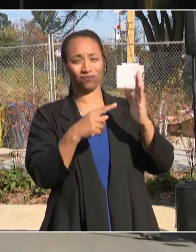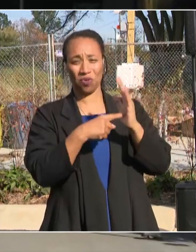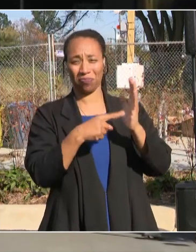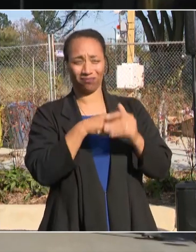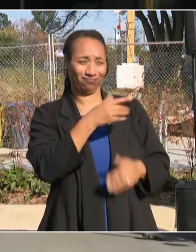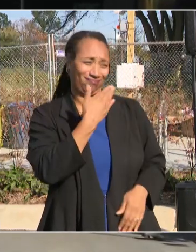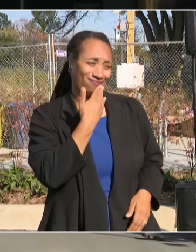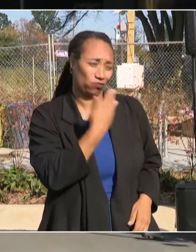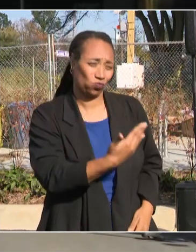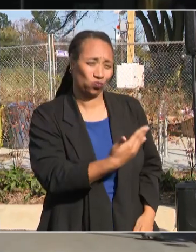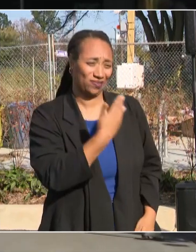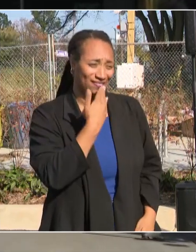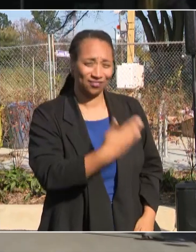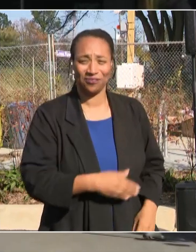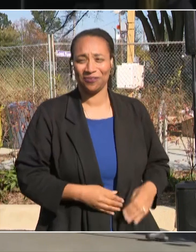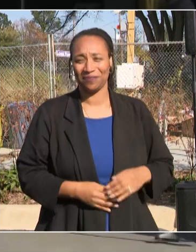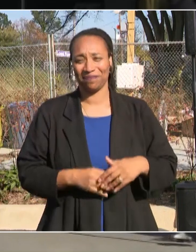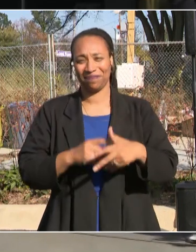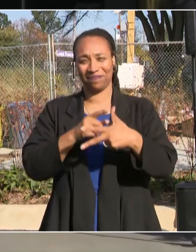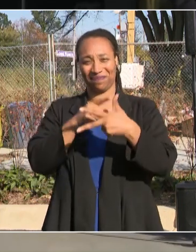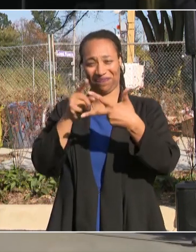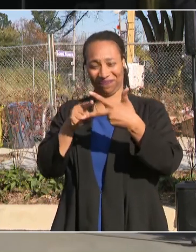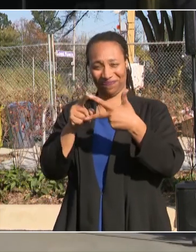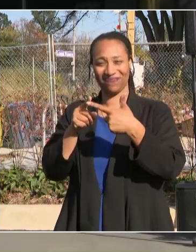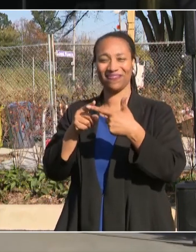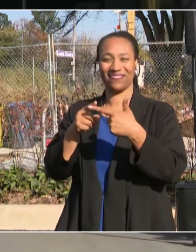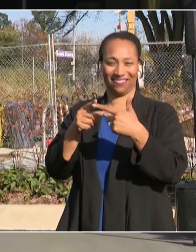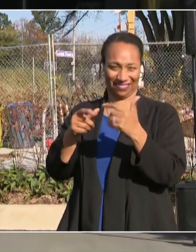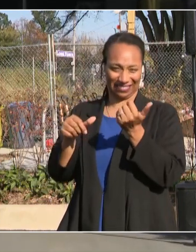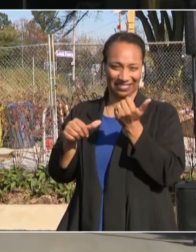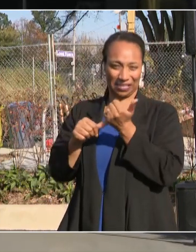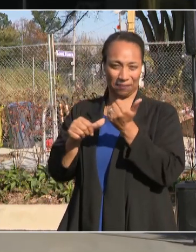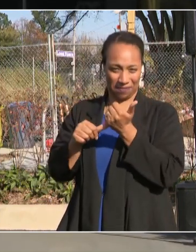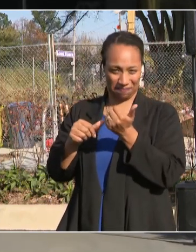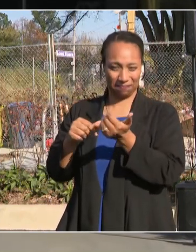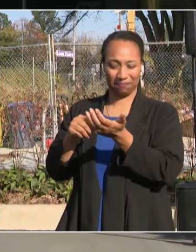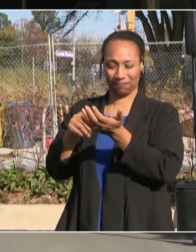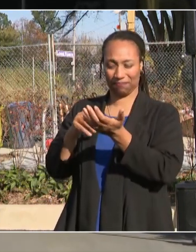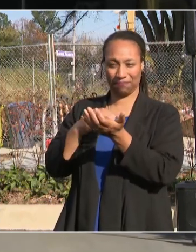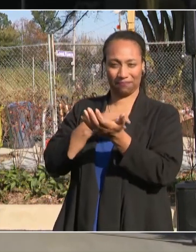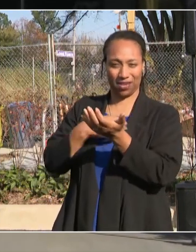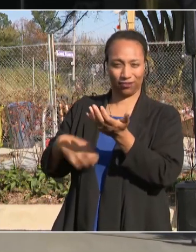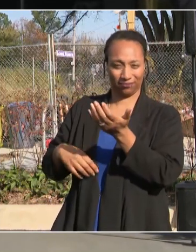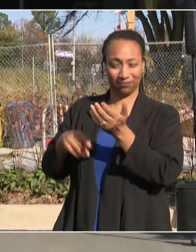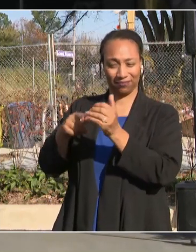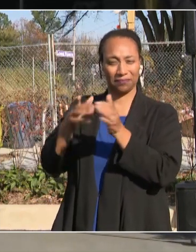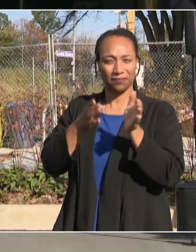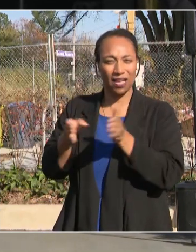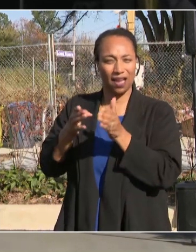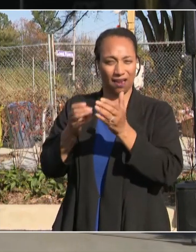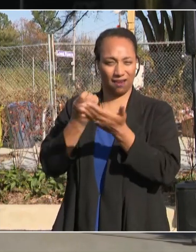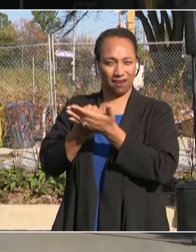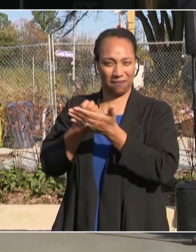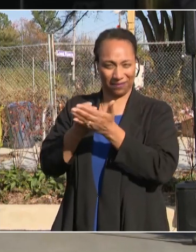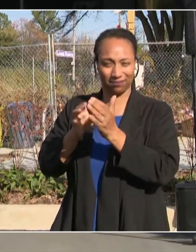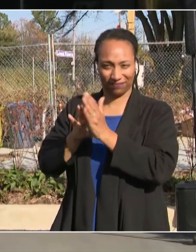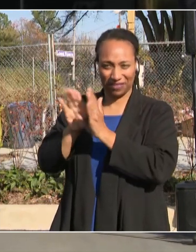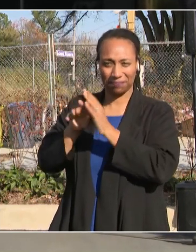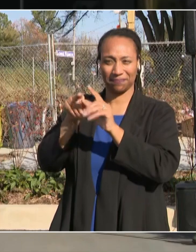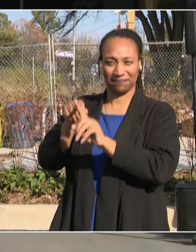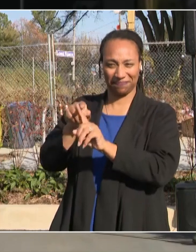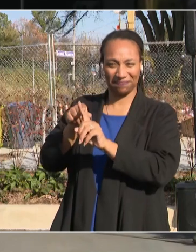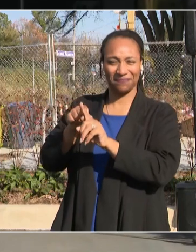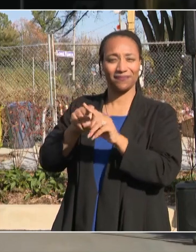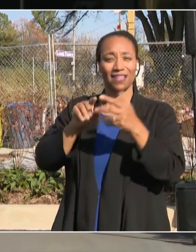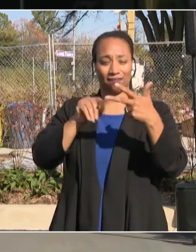To the Deputy Mayor's Office of Planning and Economic Development, it always goes without saying that our development partner, the Preservation of Affordable Housing, POA.